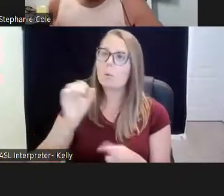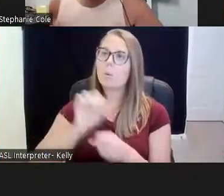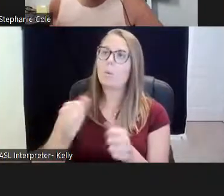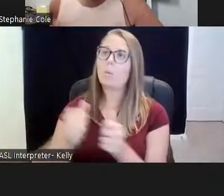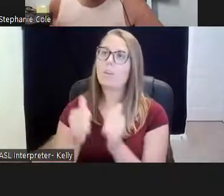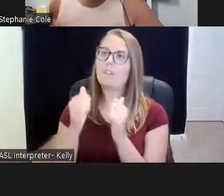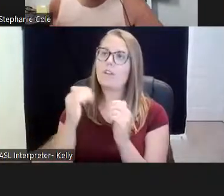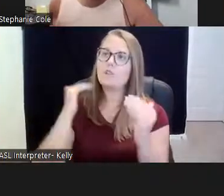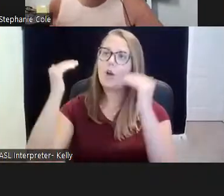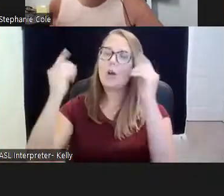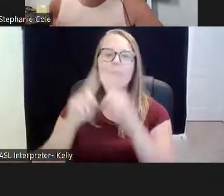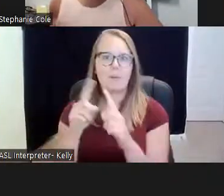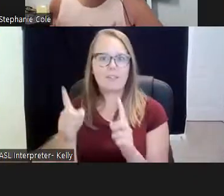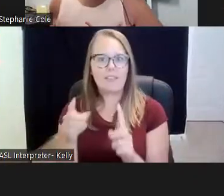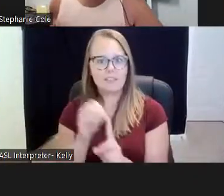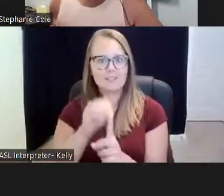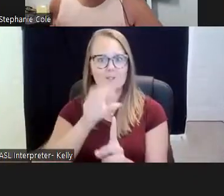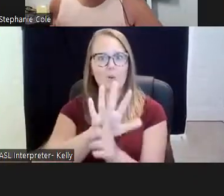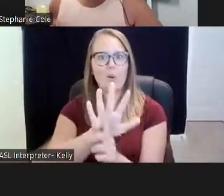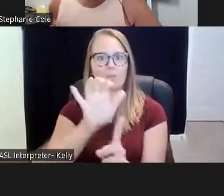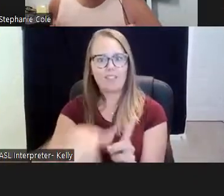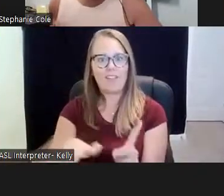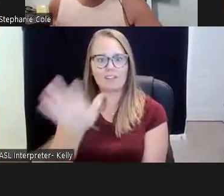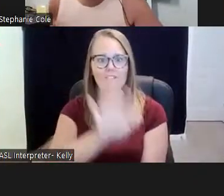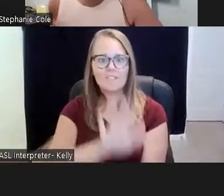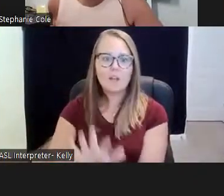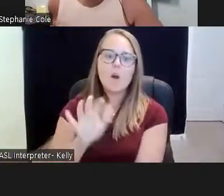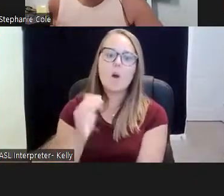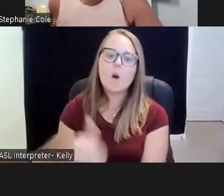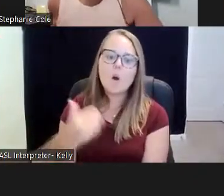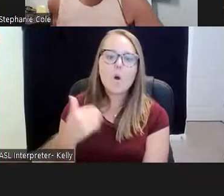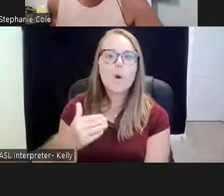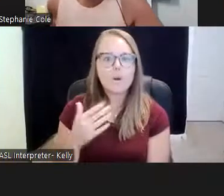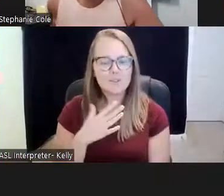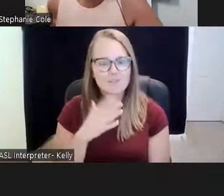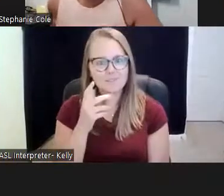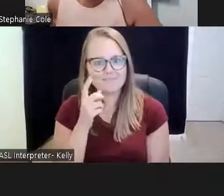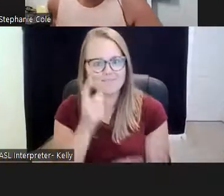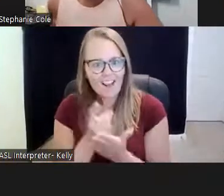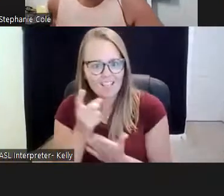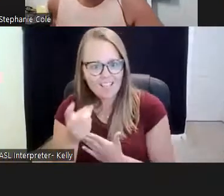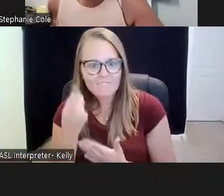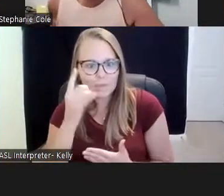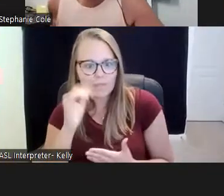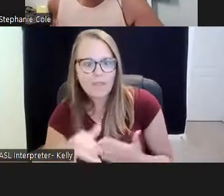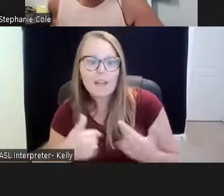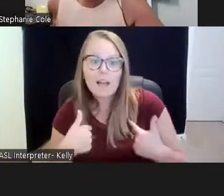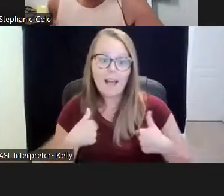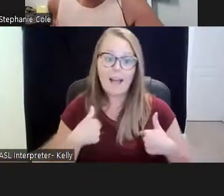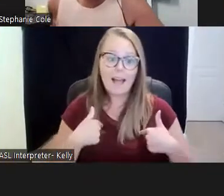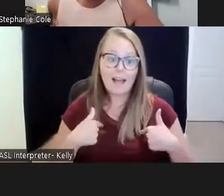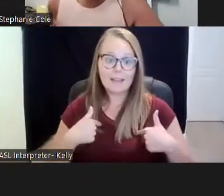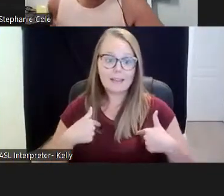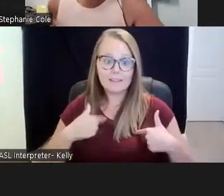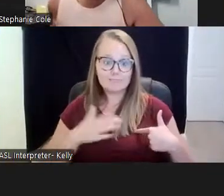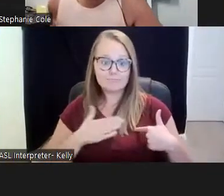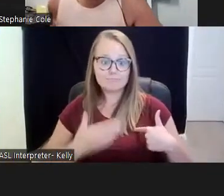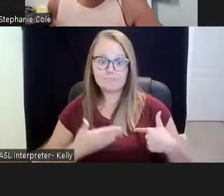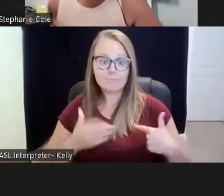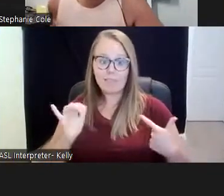they get exposed to that field, you get a love for it. I mean, I'm just going to claim that and say that is the